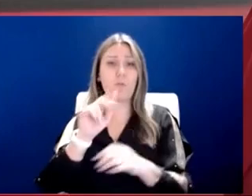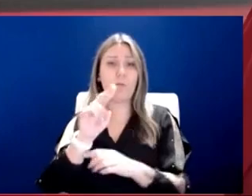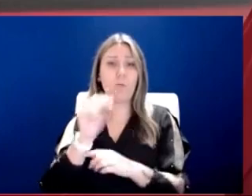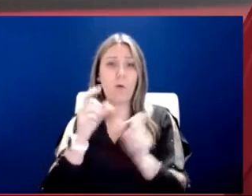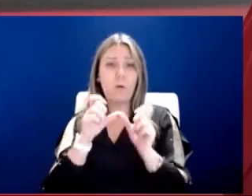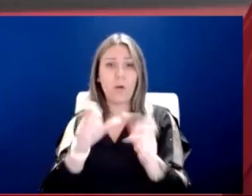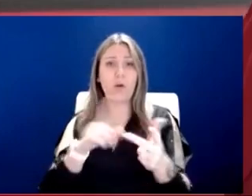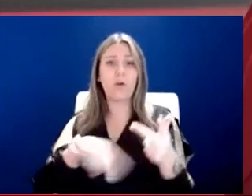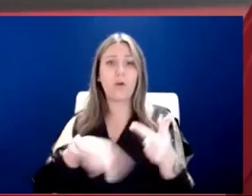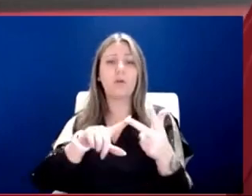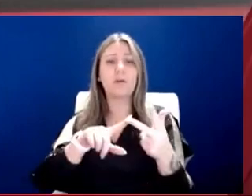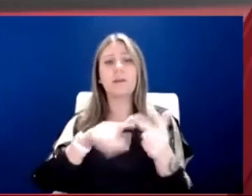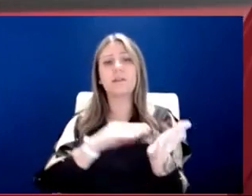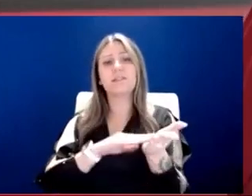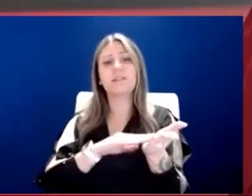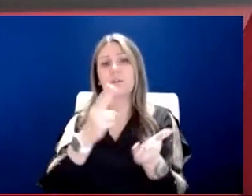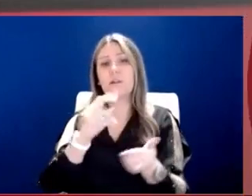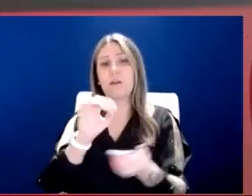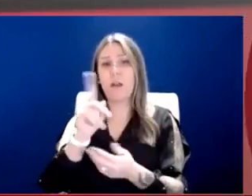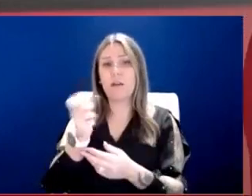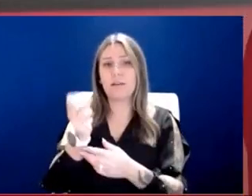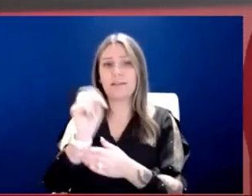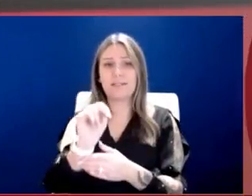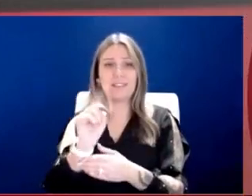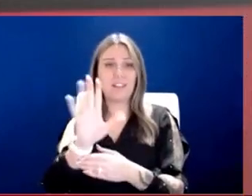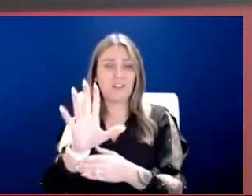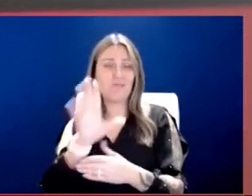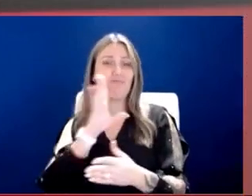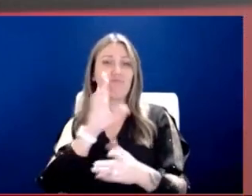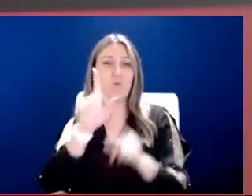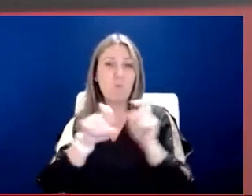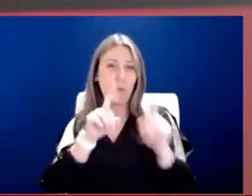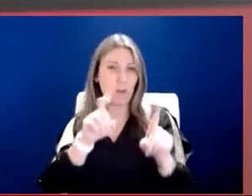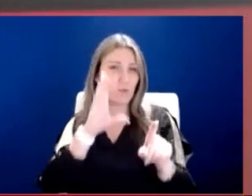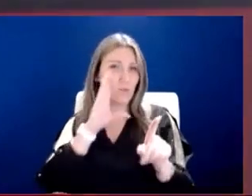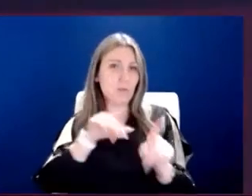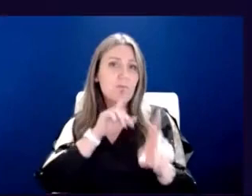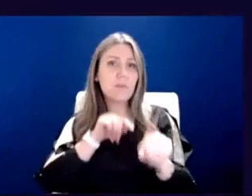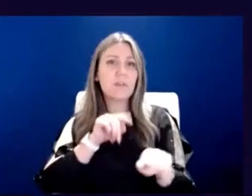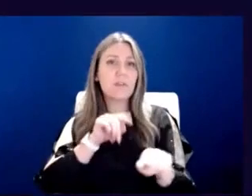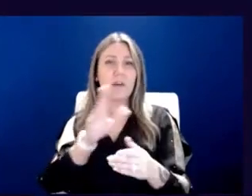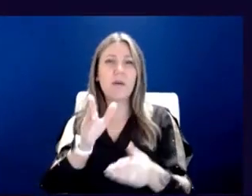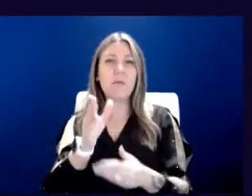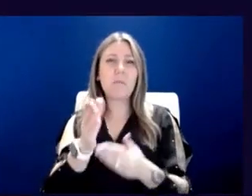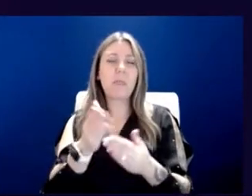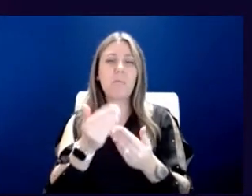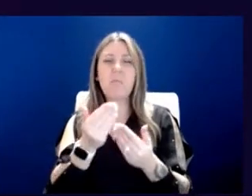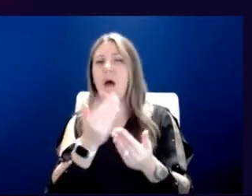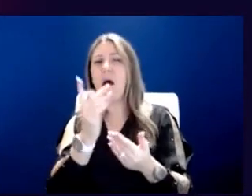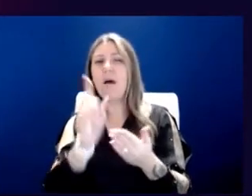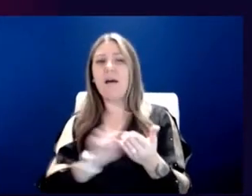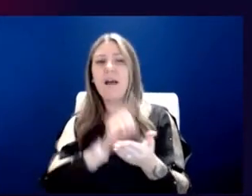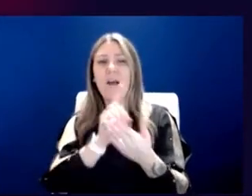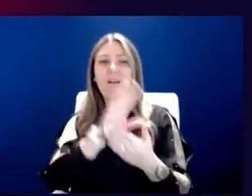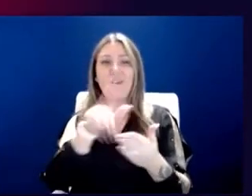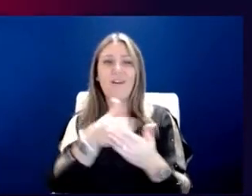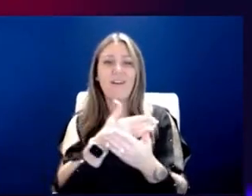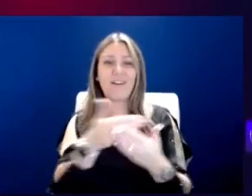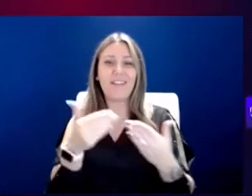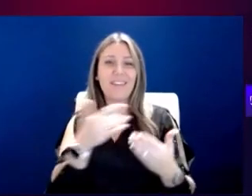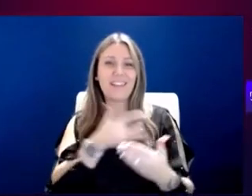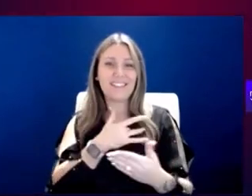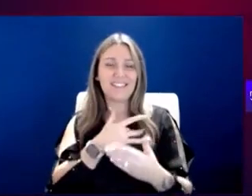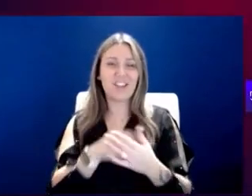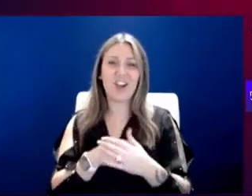viewer questions as well. So that's coming up in about an hour at 10 a.m. on All Things Heart. All right. Can't wait. I'm going to go fill